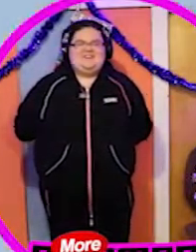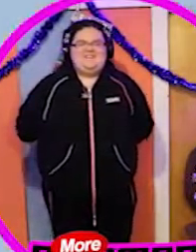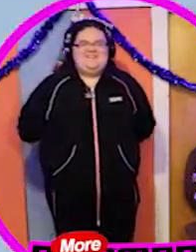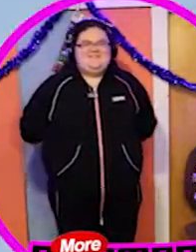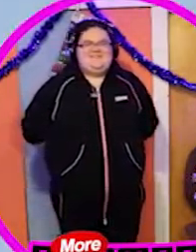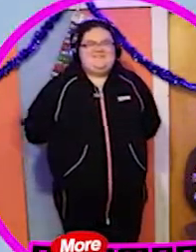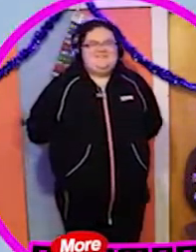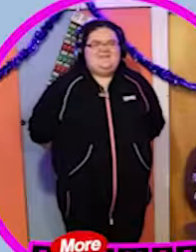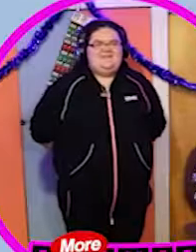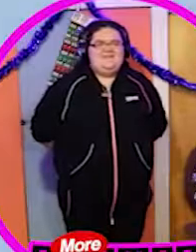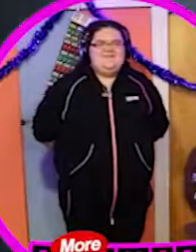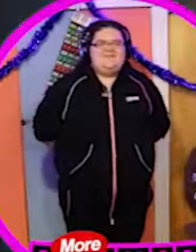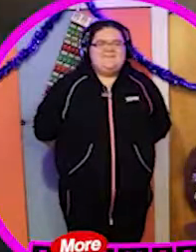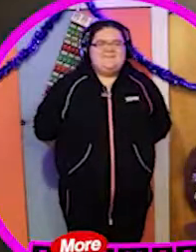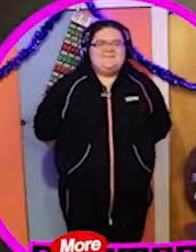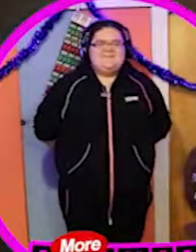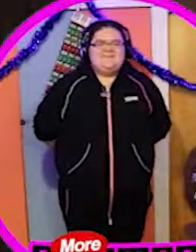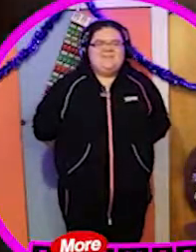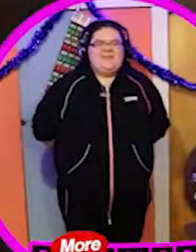Are you gone? There's a lot of other people on seven.